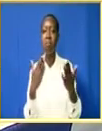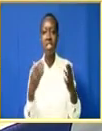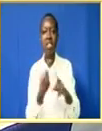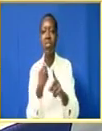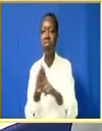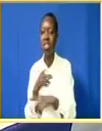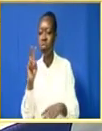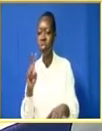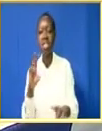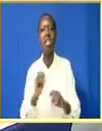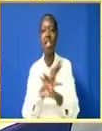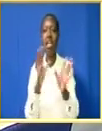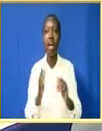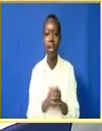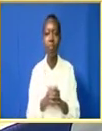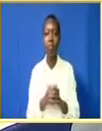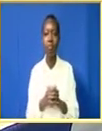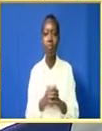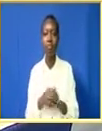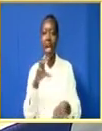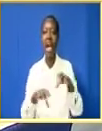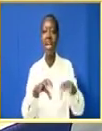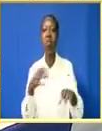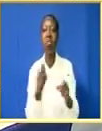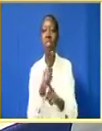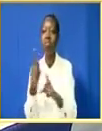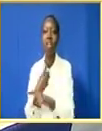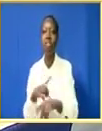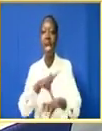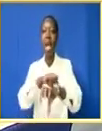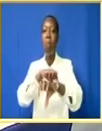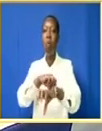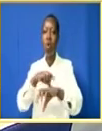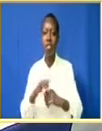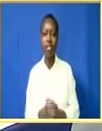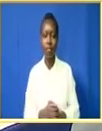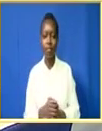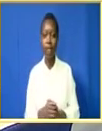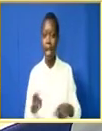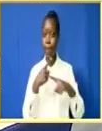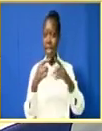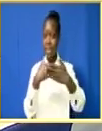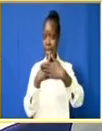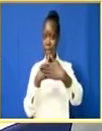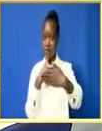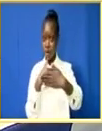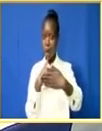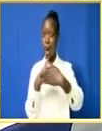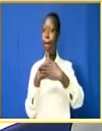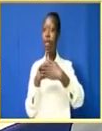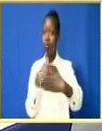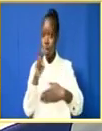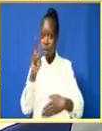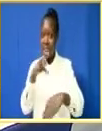and everything. Ah, fossils. good story. But before you reach those fossils of